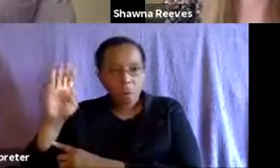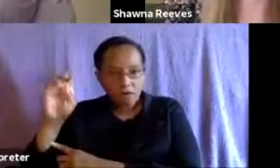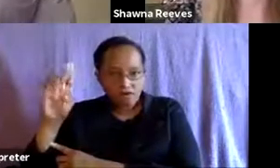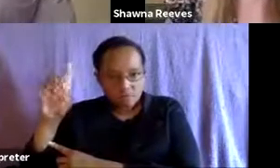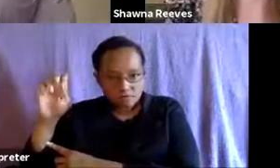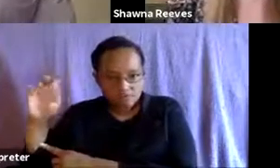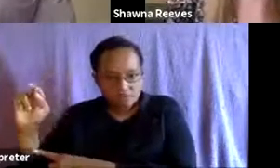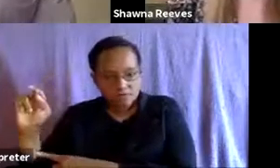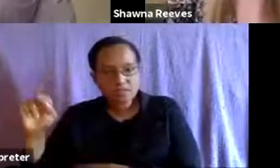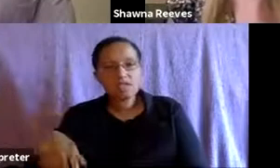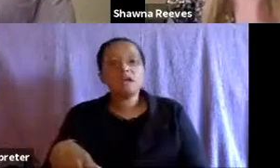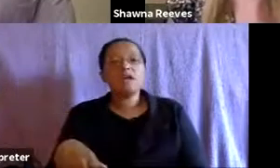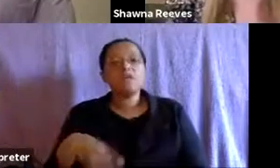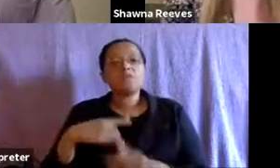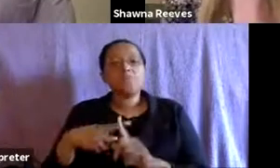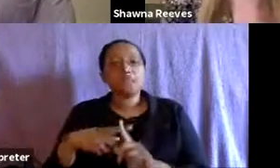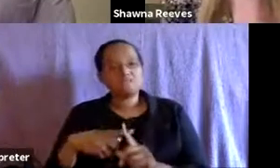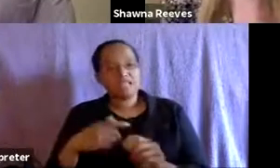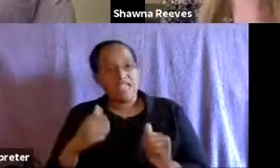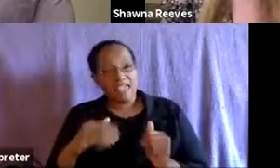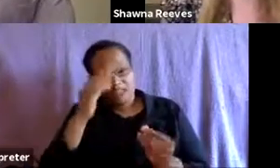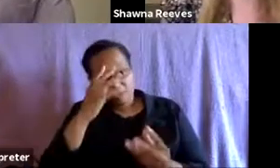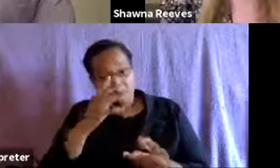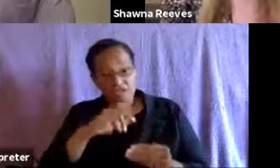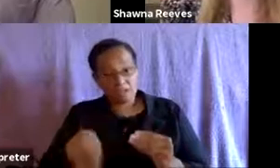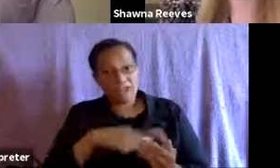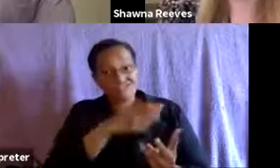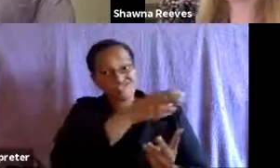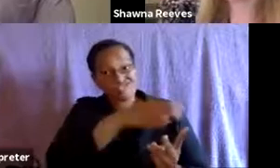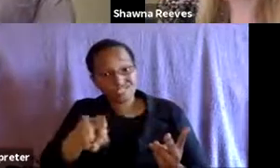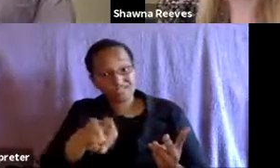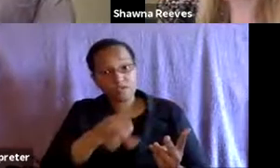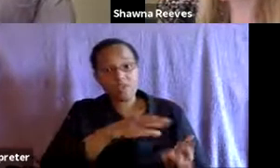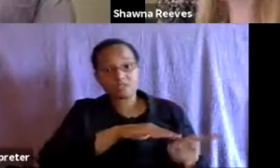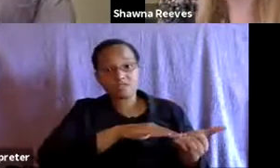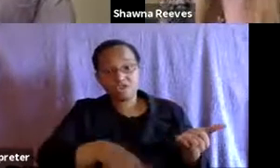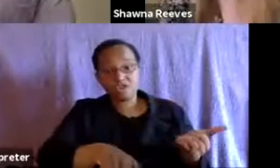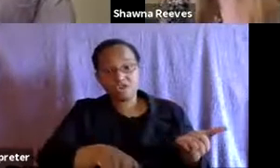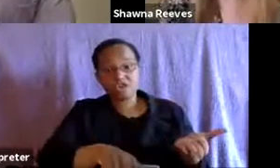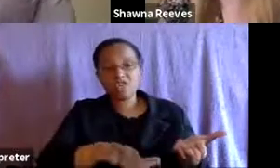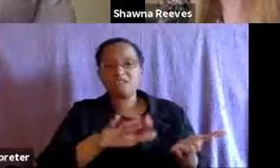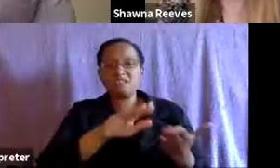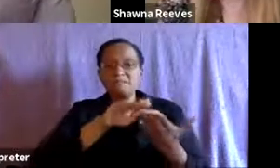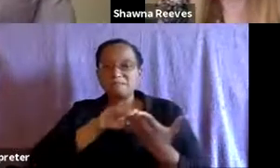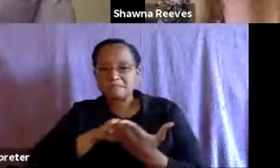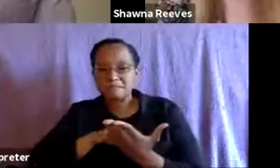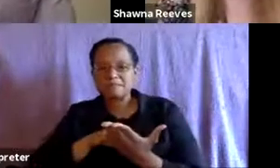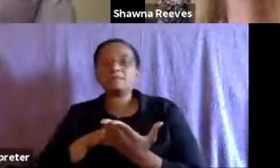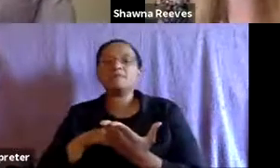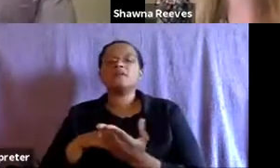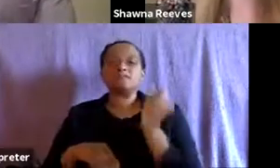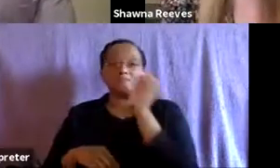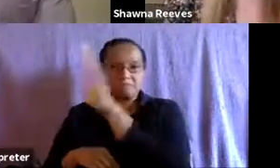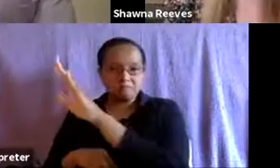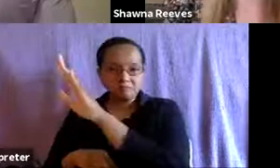In fact, they're kind of linked together, the two notices that get sent to the Ombudsman office, the abuse